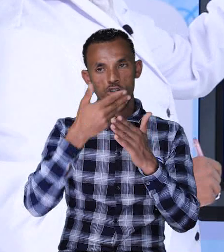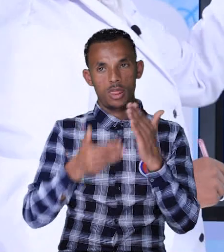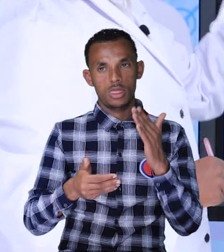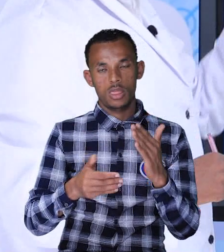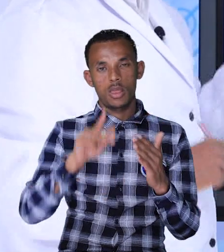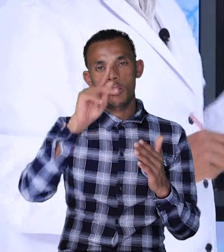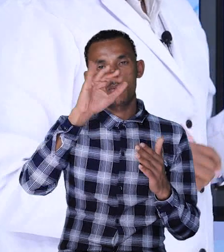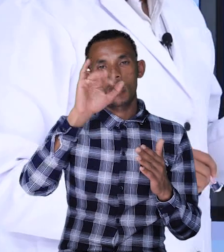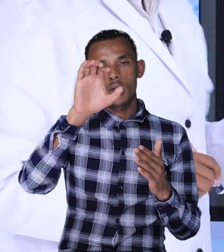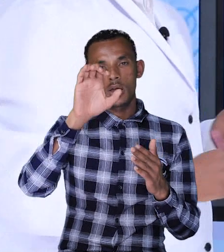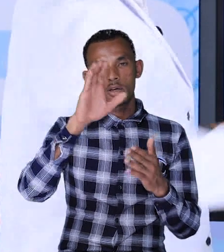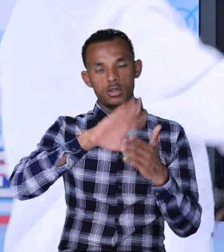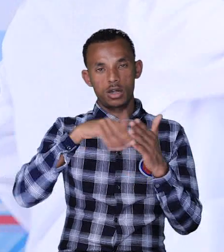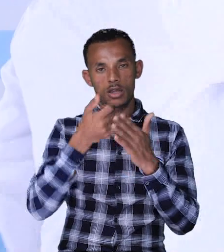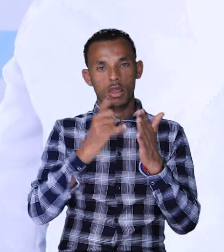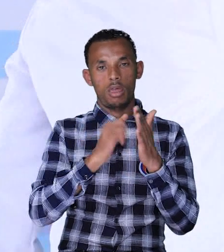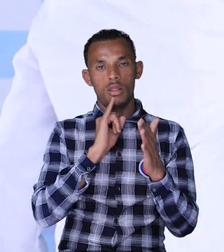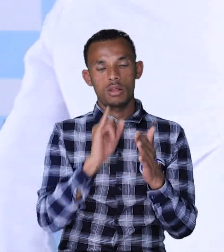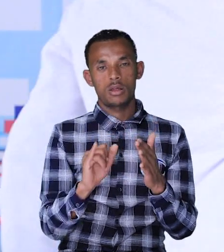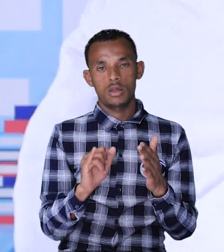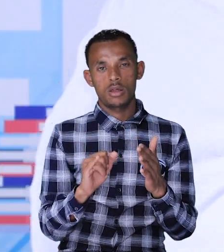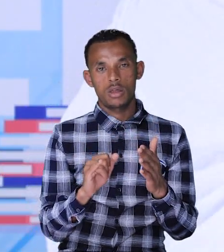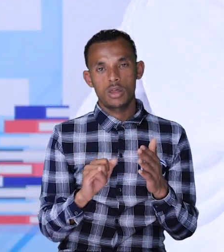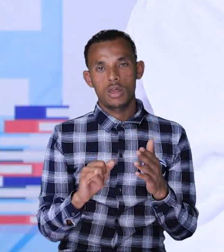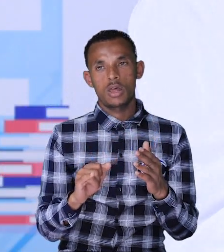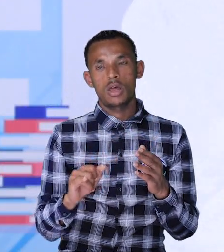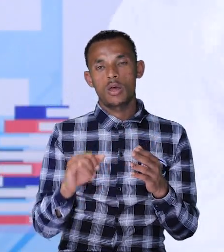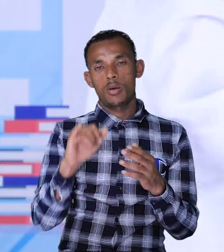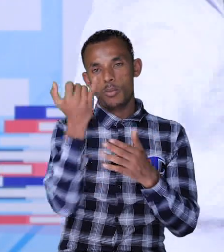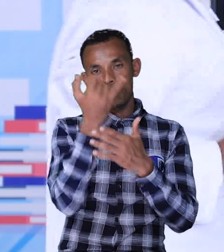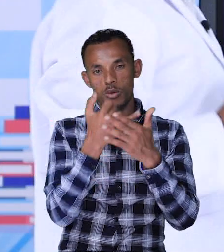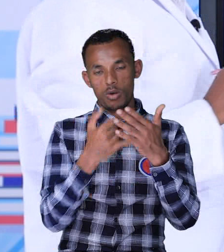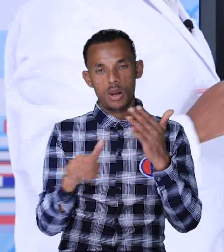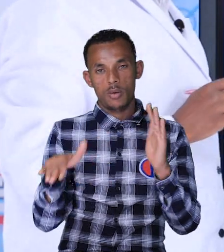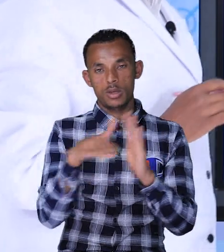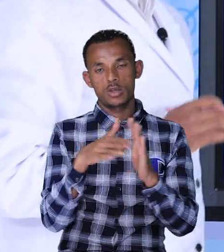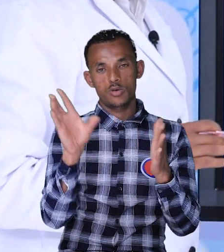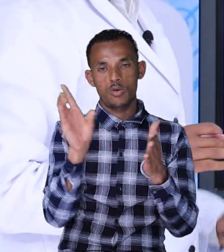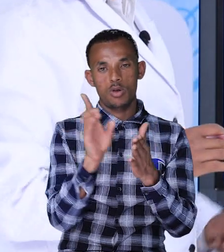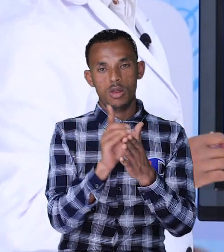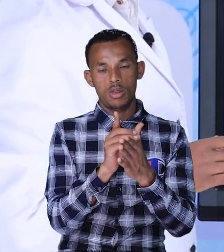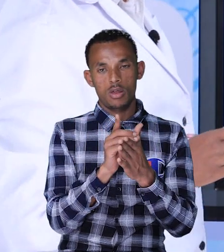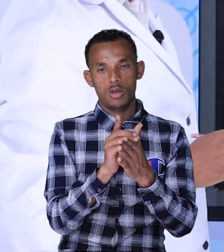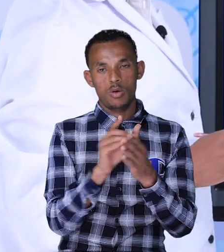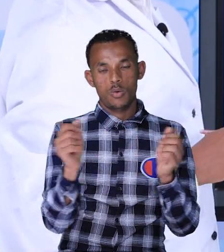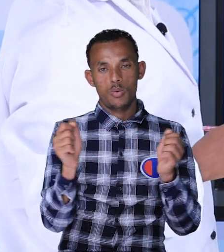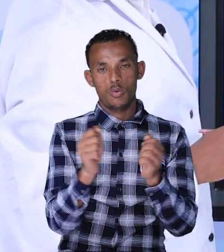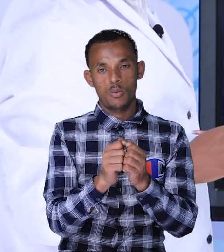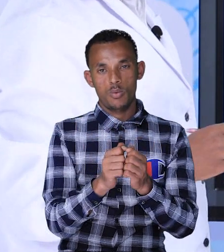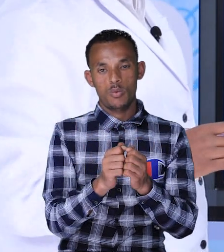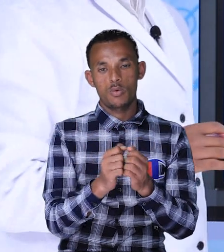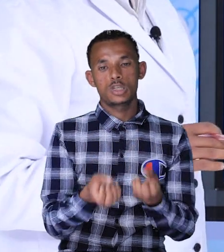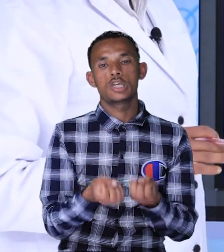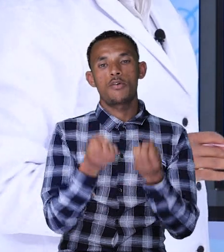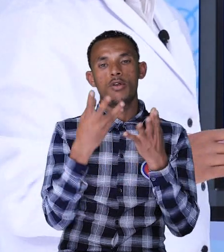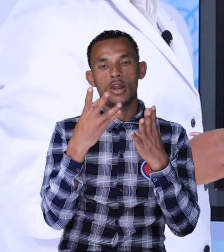A pie chart is, it is a pictorial representation of data with